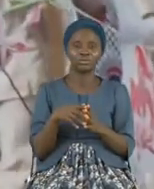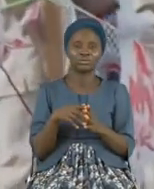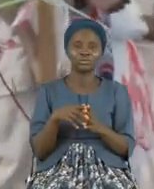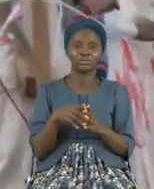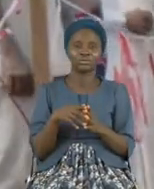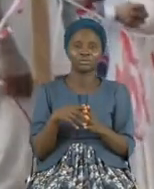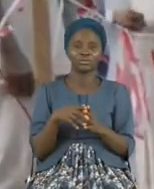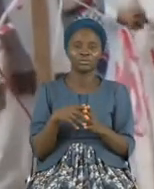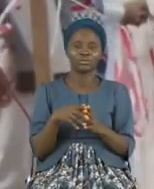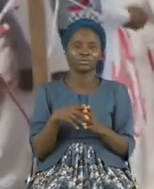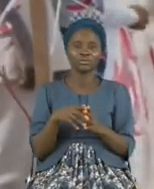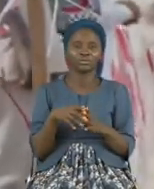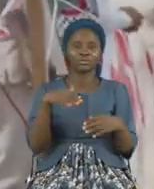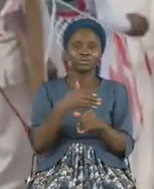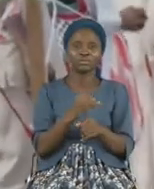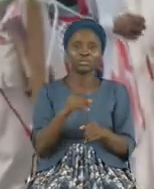terrorizing you,